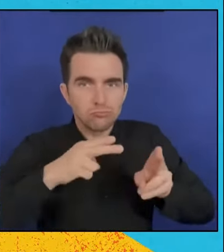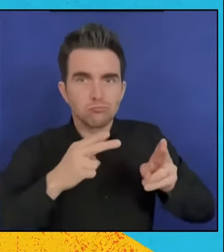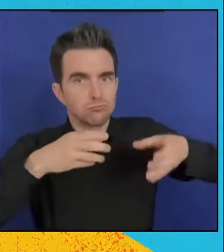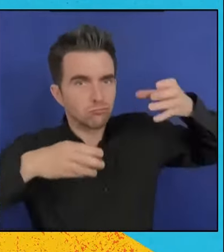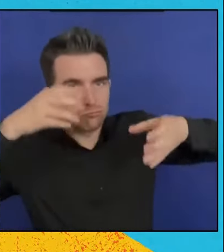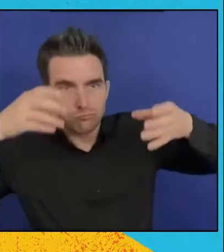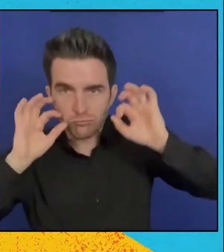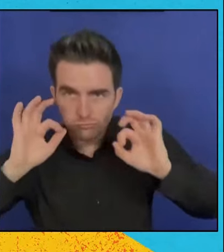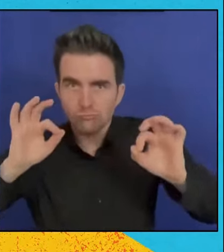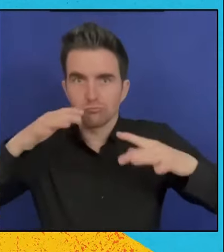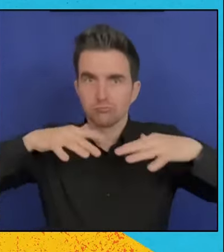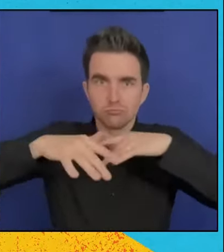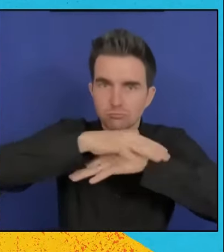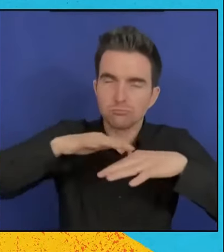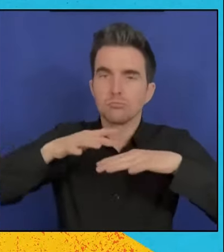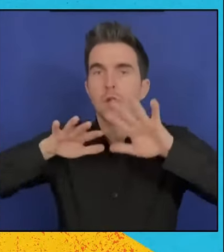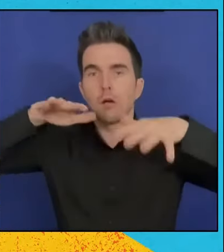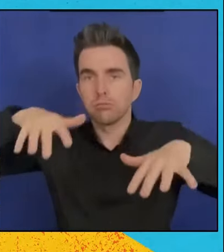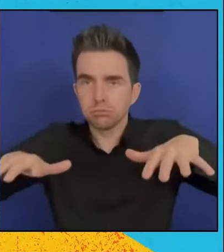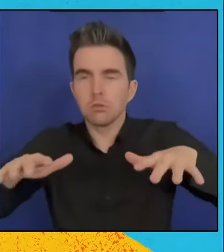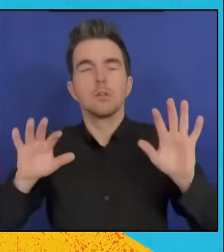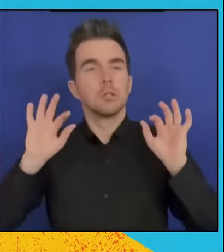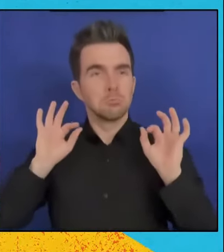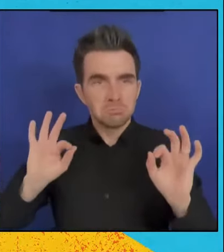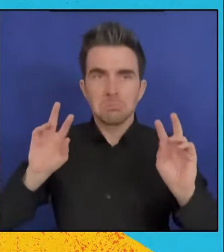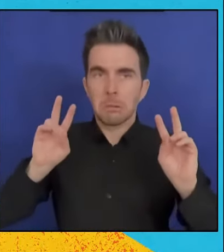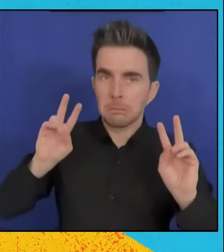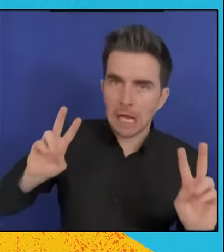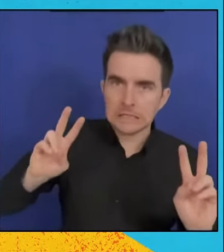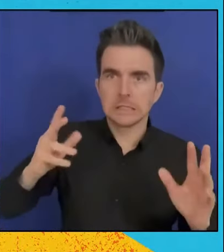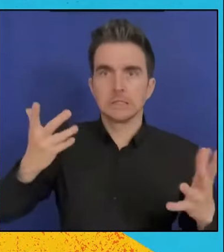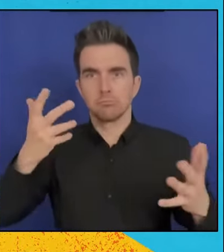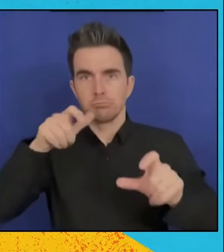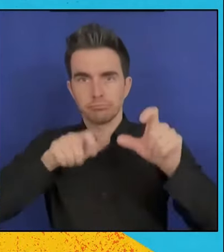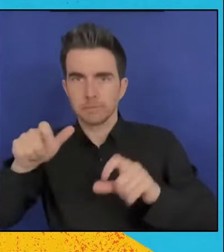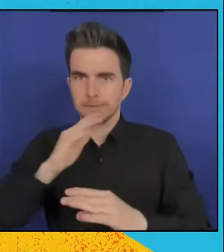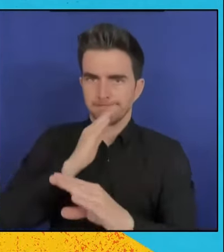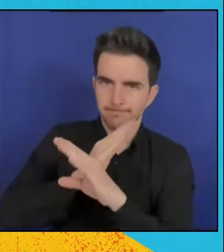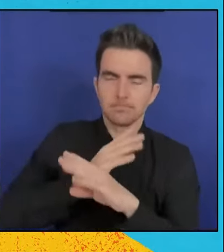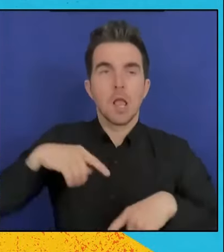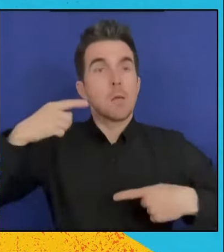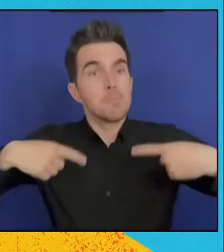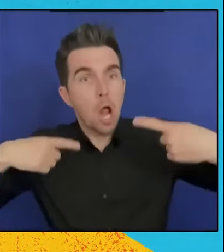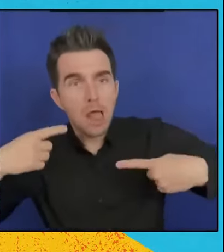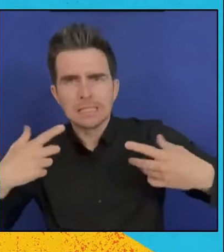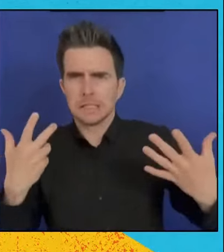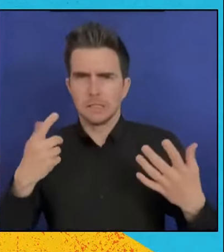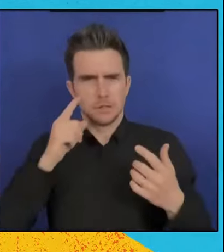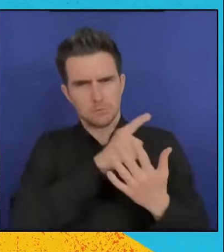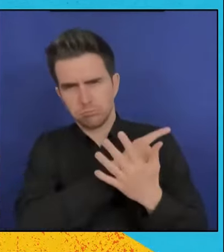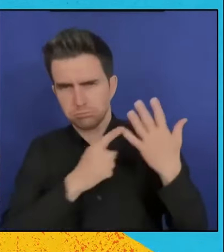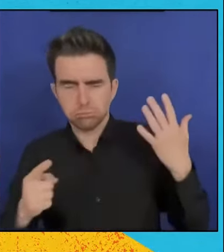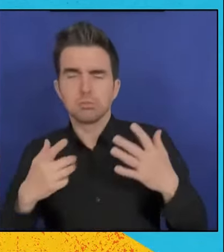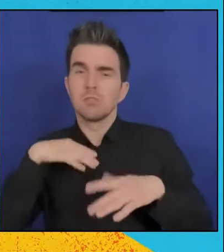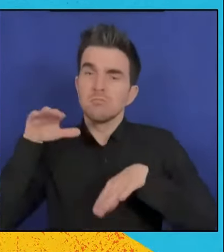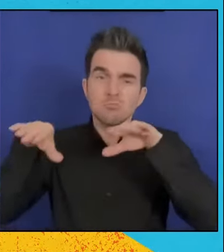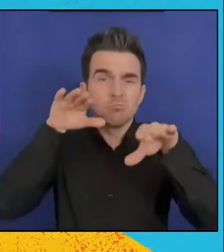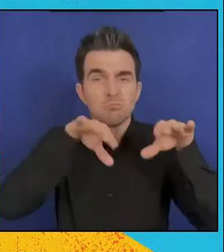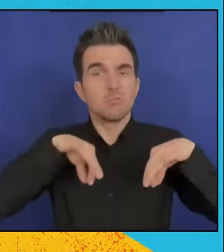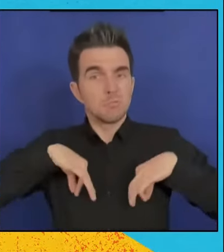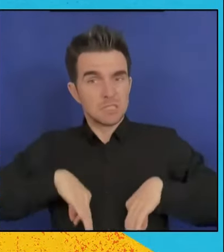as a poet and a young leader for the Sustainable Development Goals, whose heart bleeds by the damage that is underway.